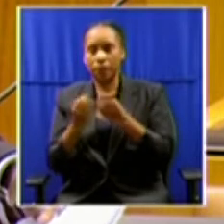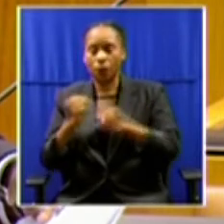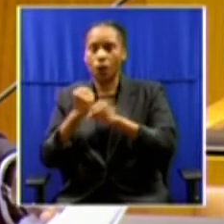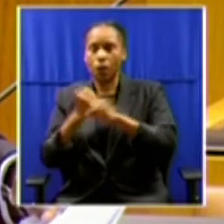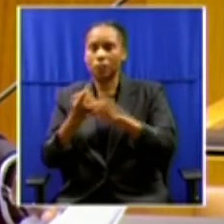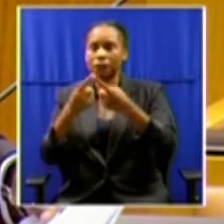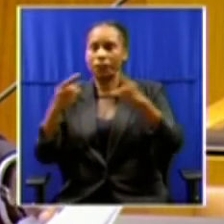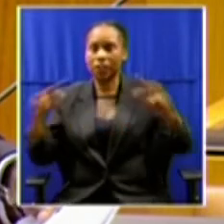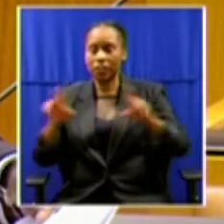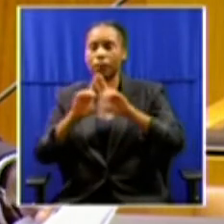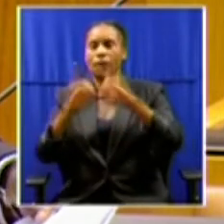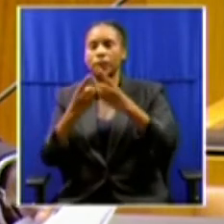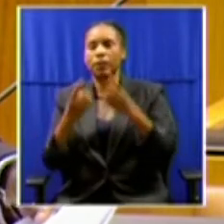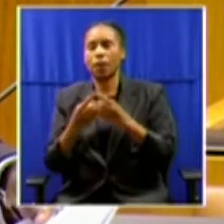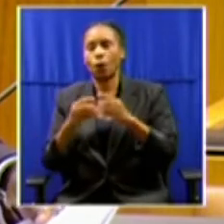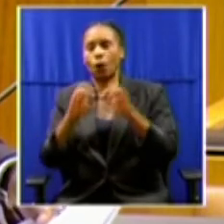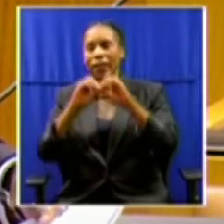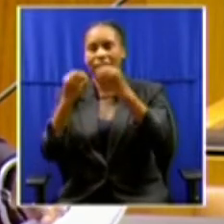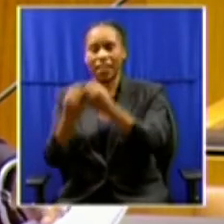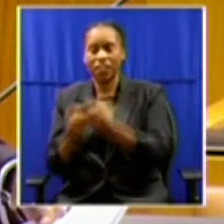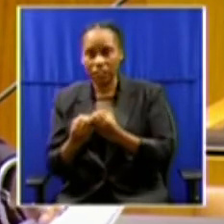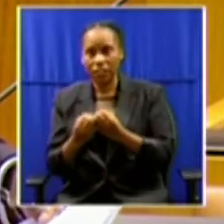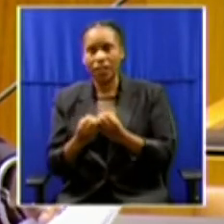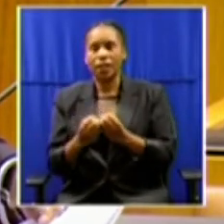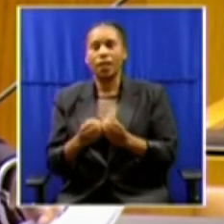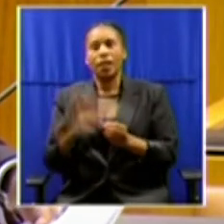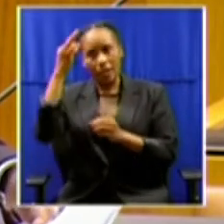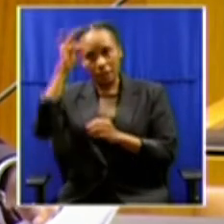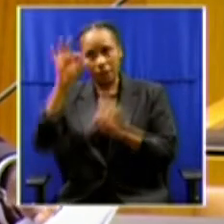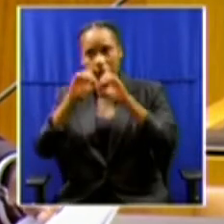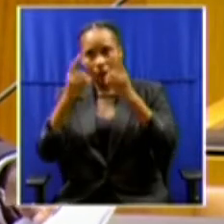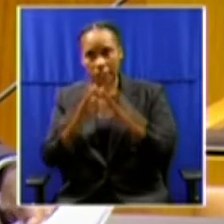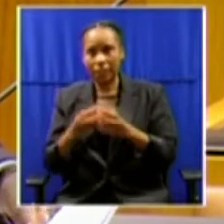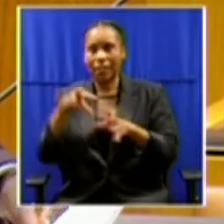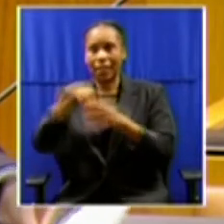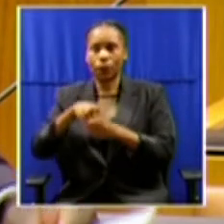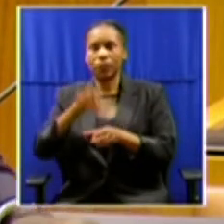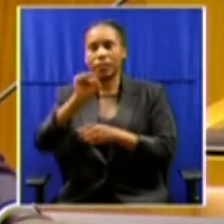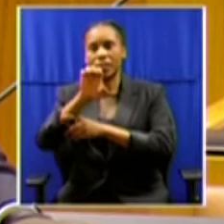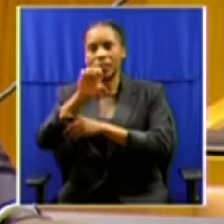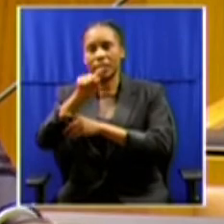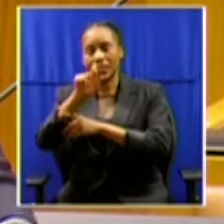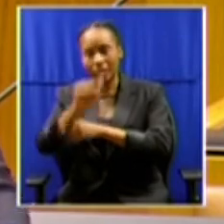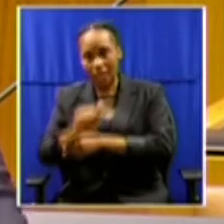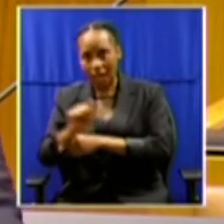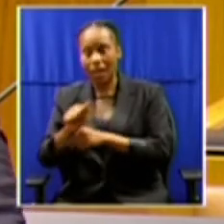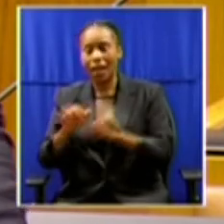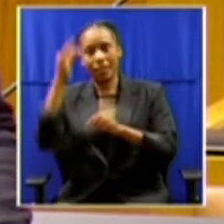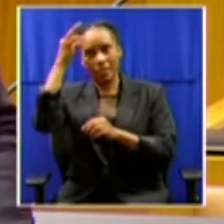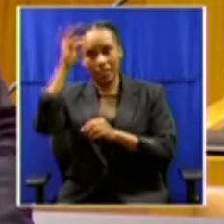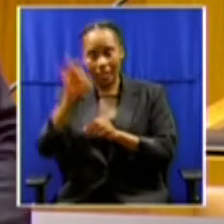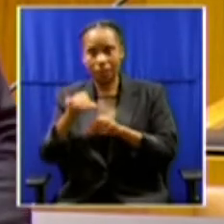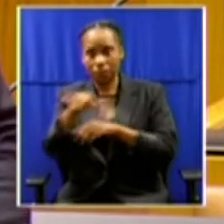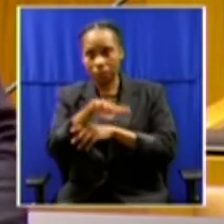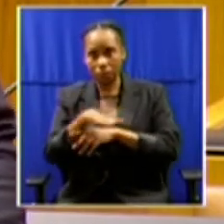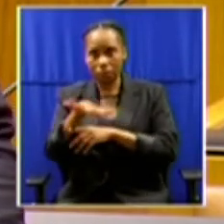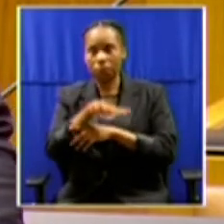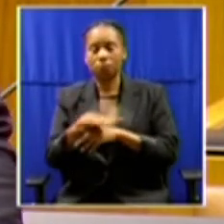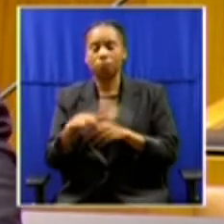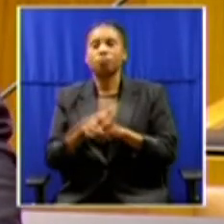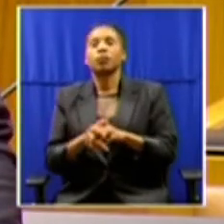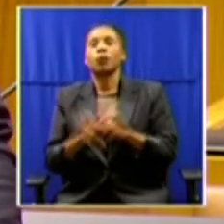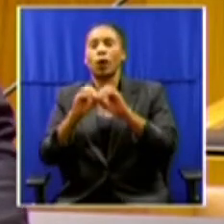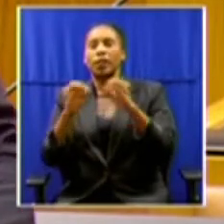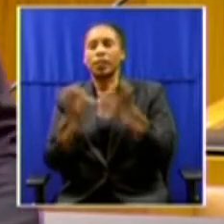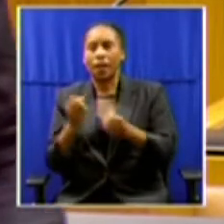non-governmental organizations, government departments including CETA, as well as faith-based organizations to help with the skilling